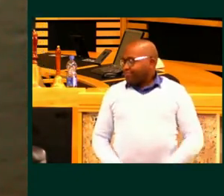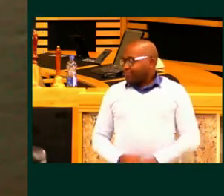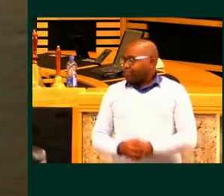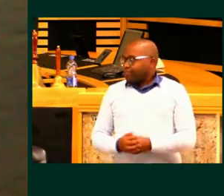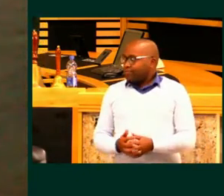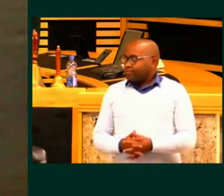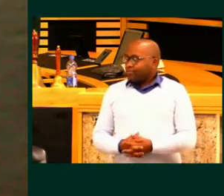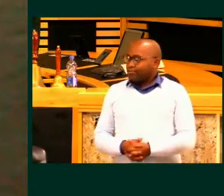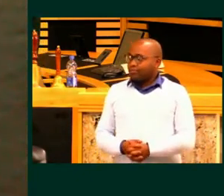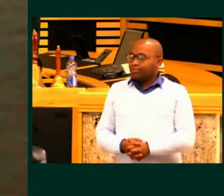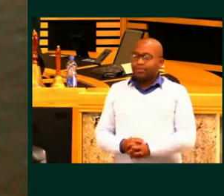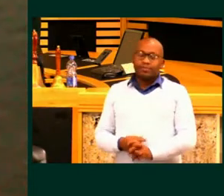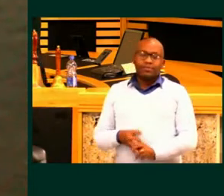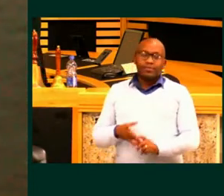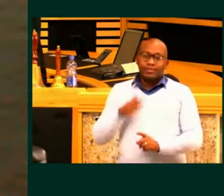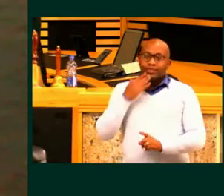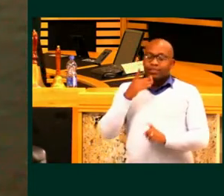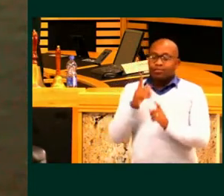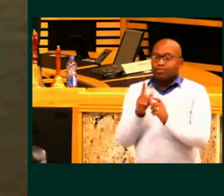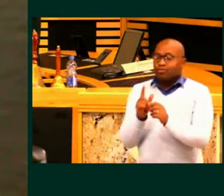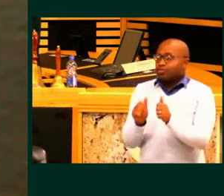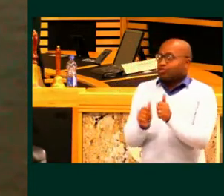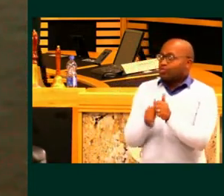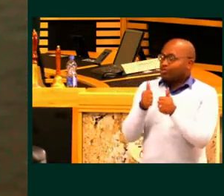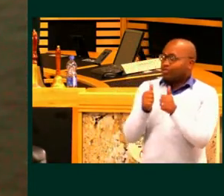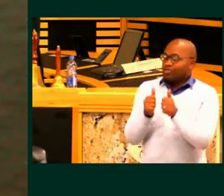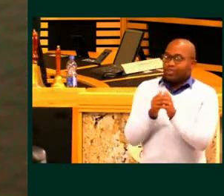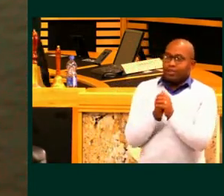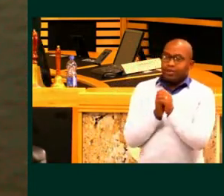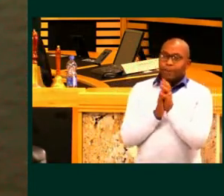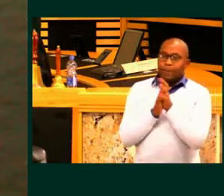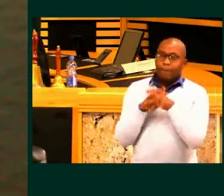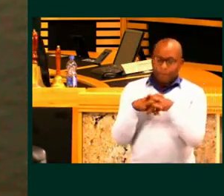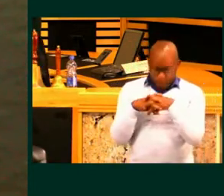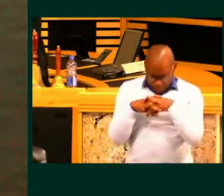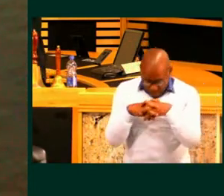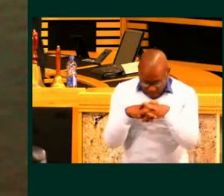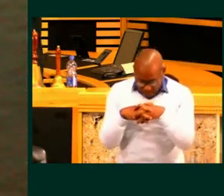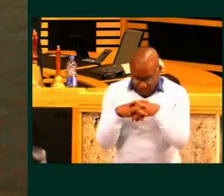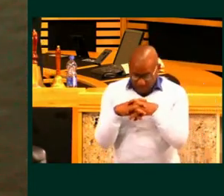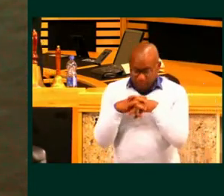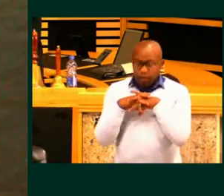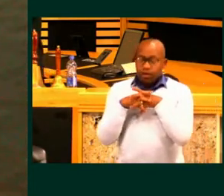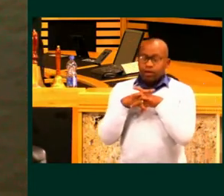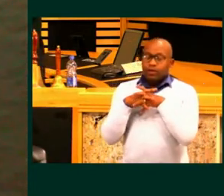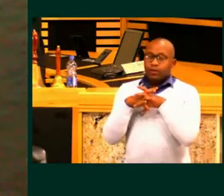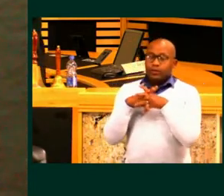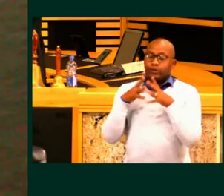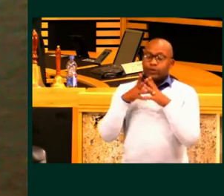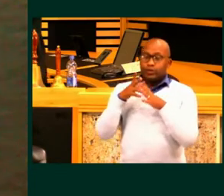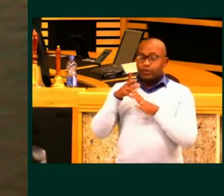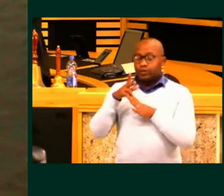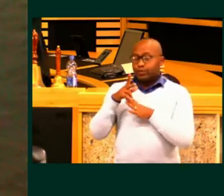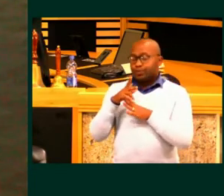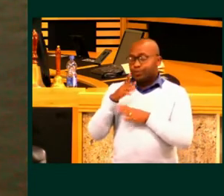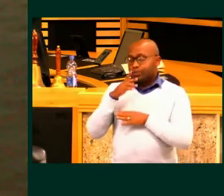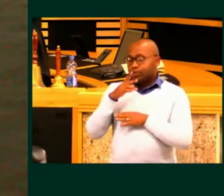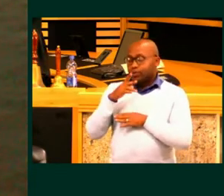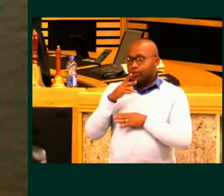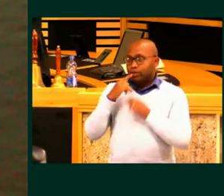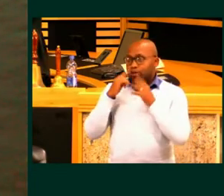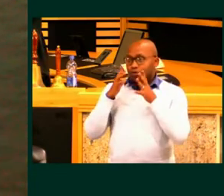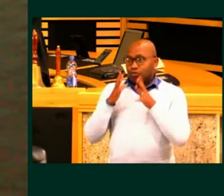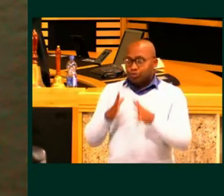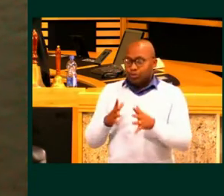thank you de CH of chair honorable speaker and Deputy honorable